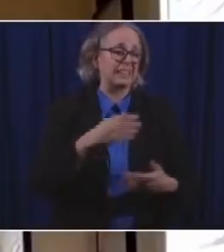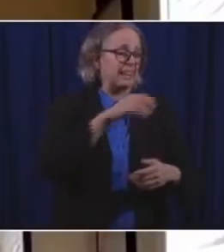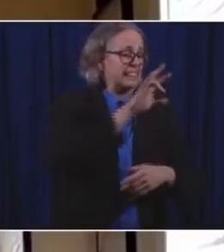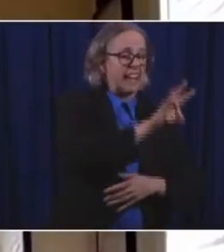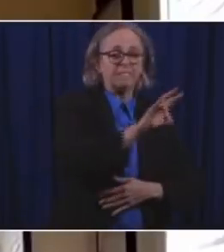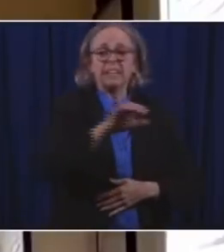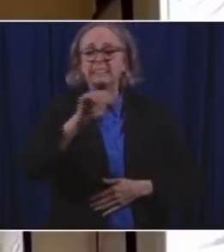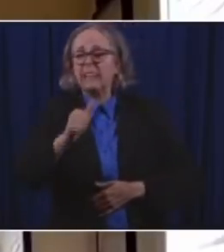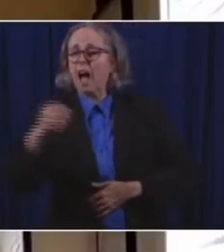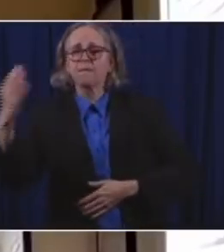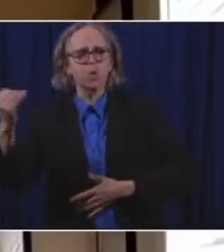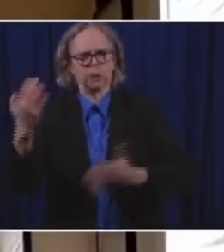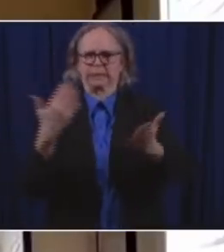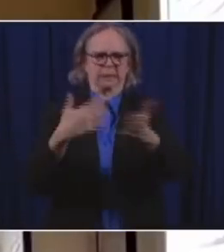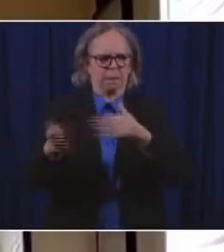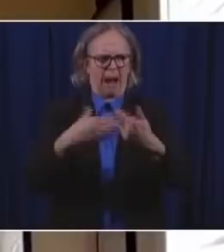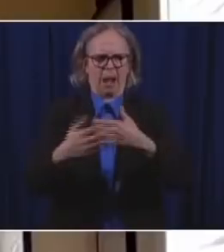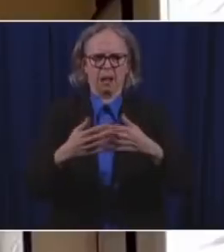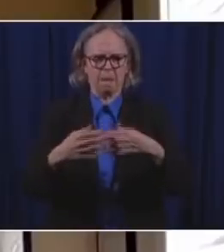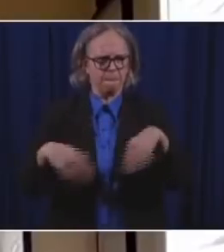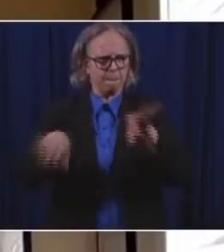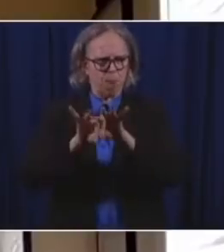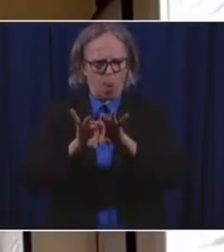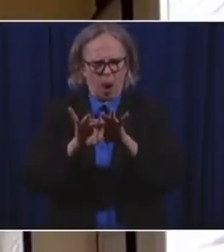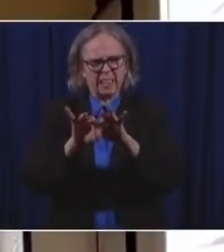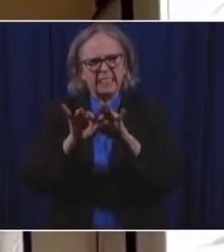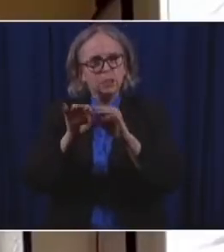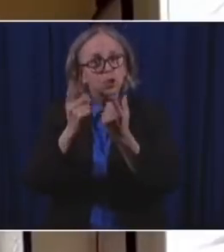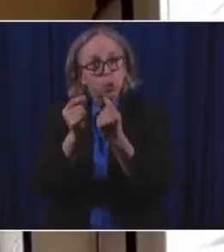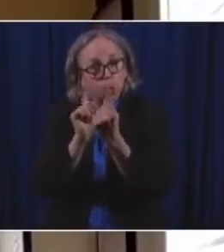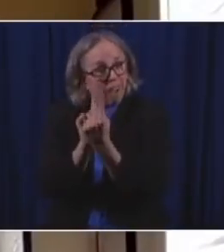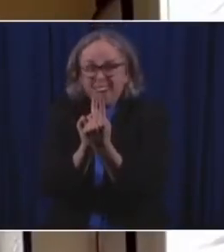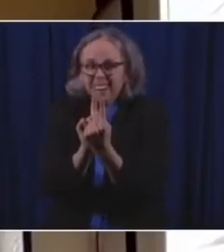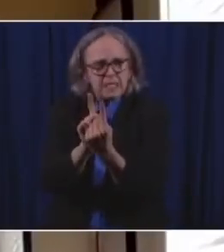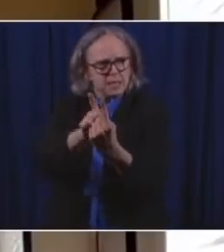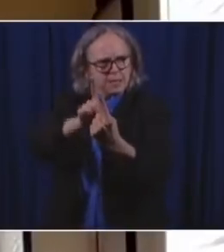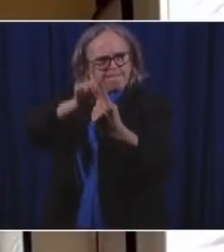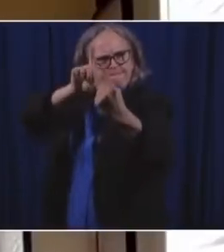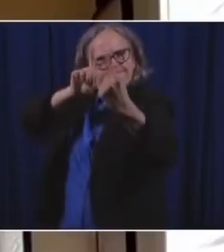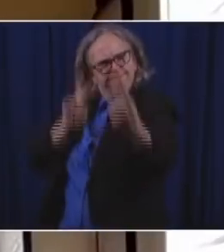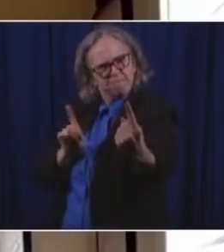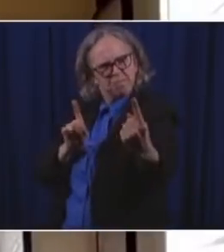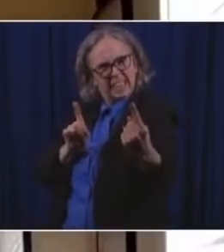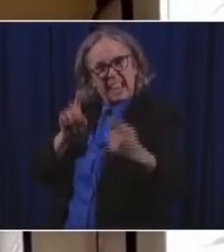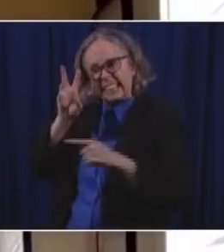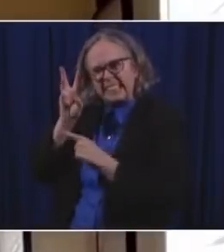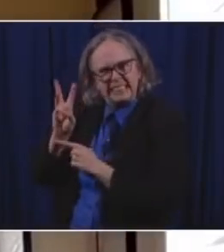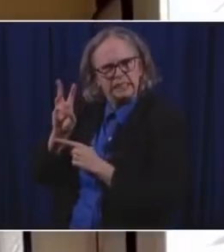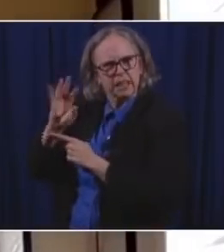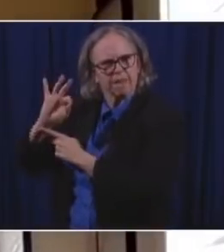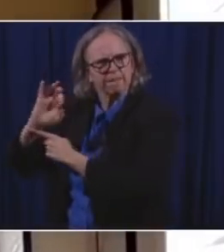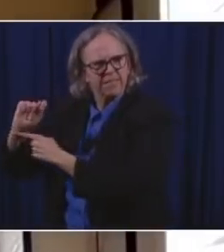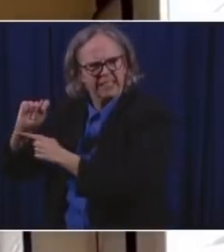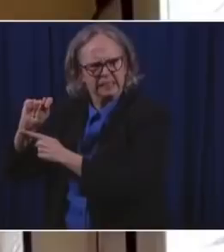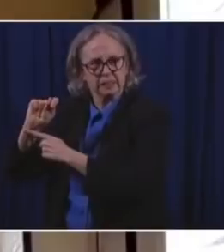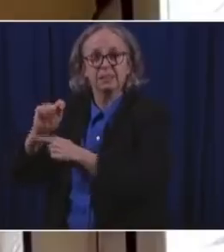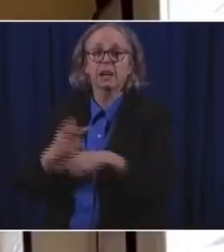a physical distance of at least 6 feet, wearing a mask when around others are vitally